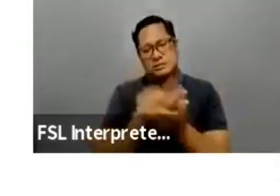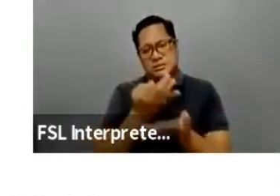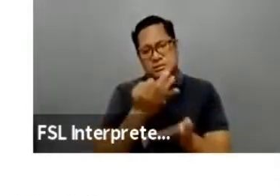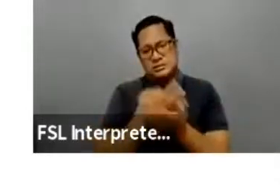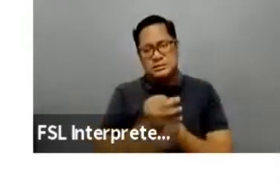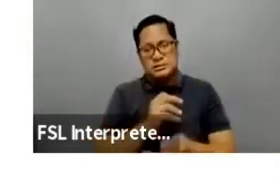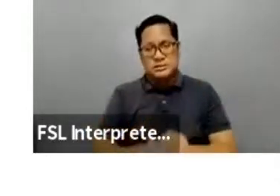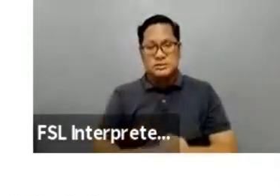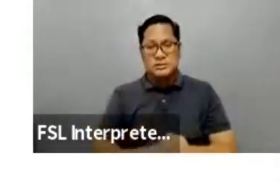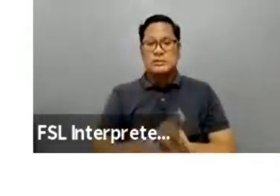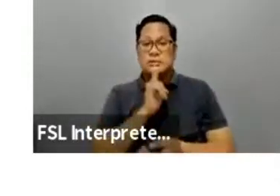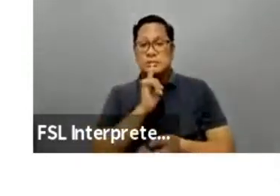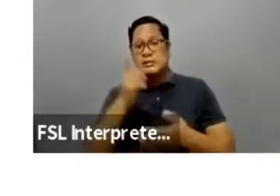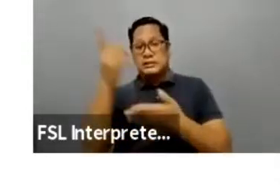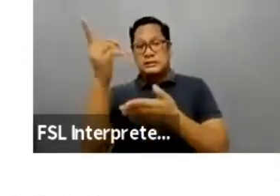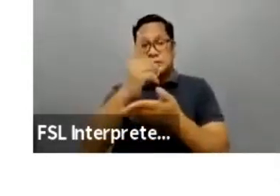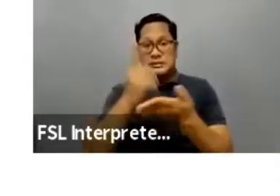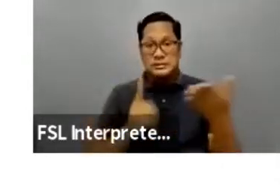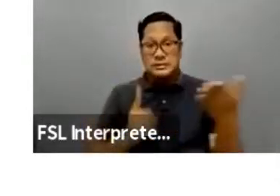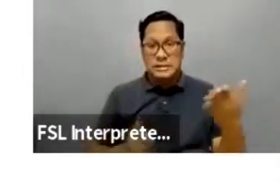Yan ang design.